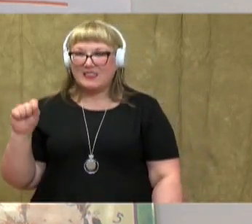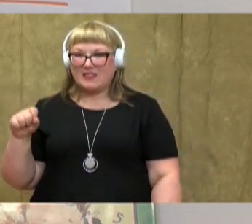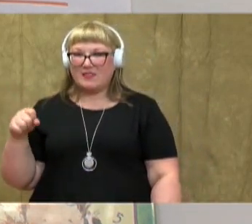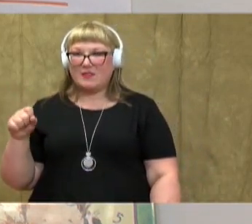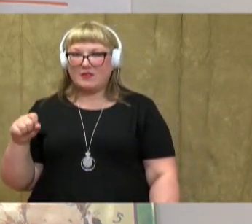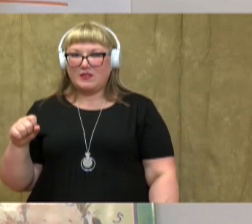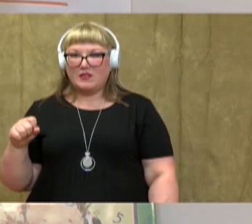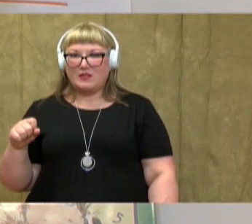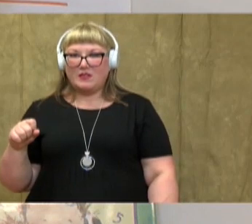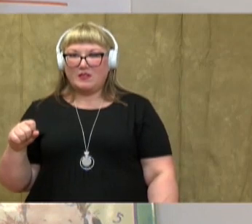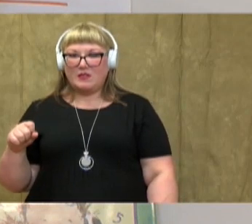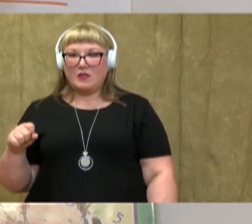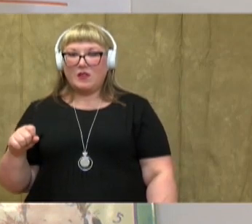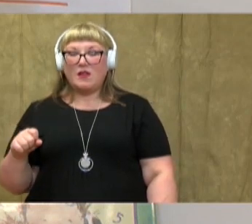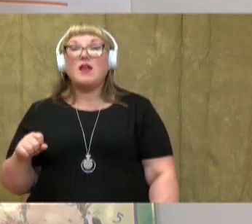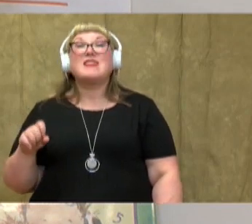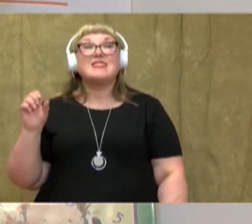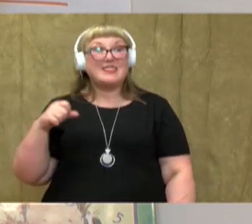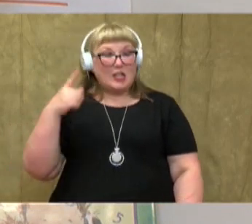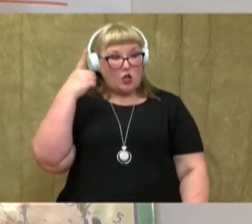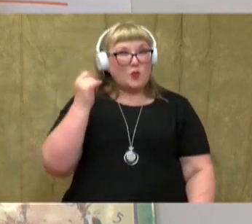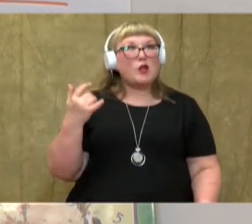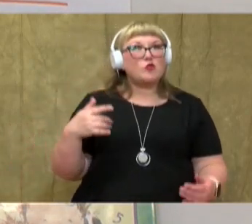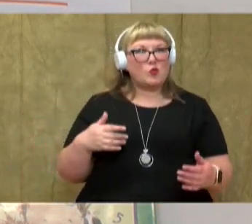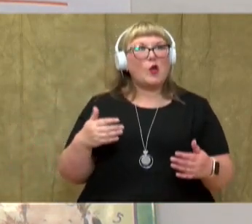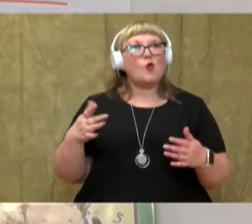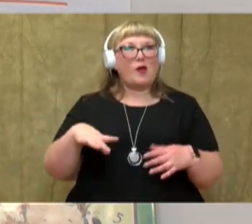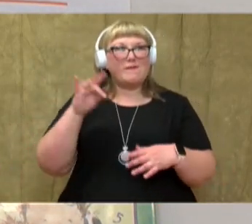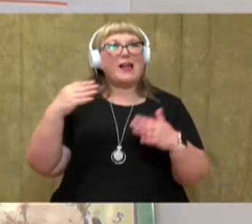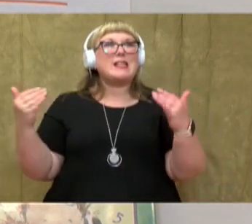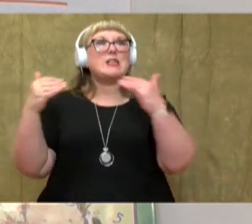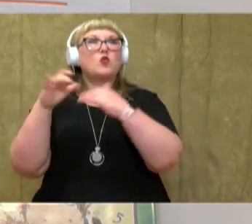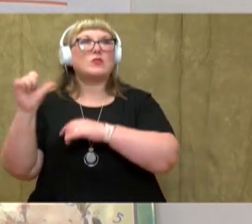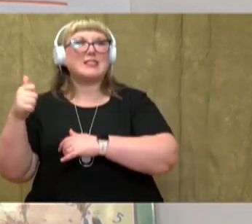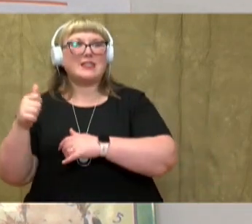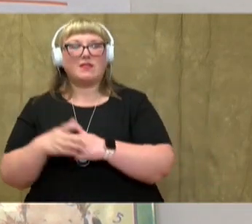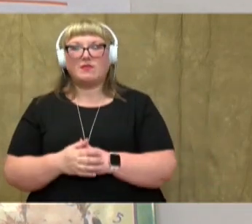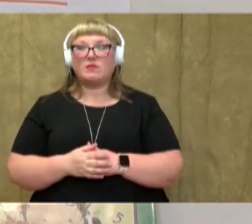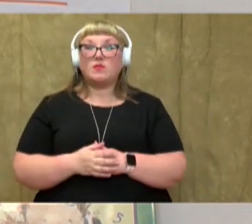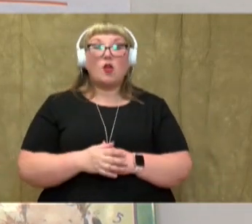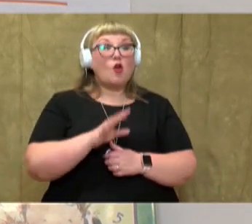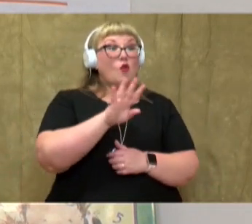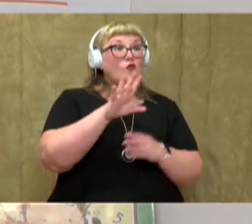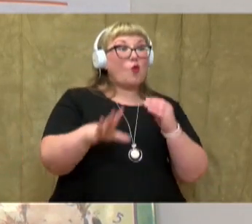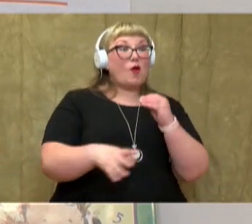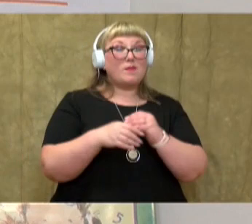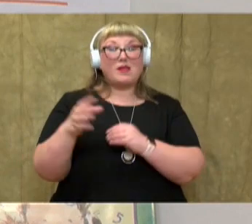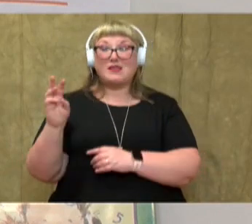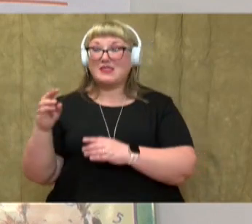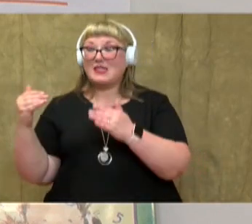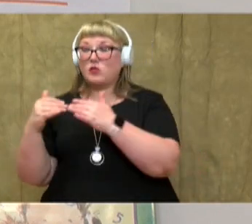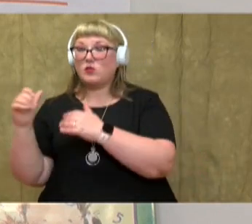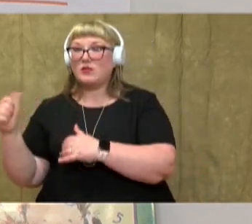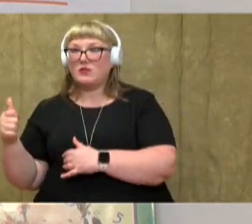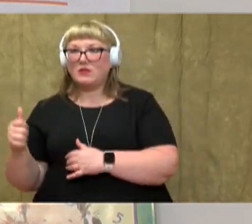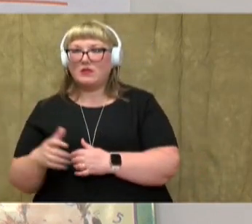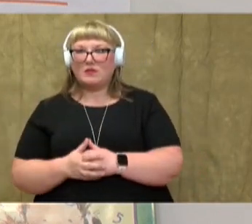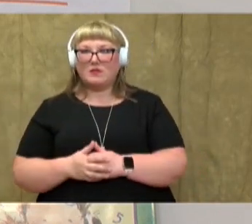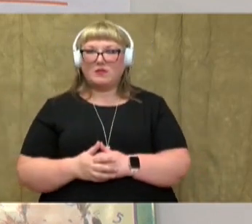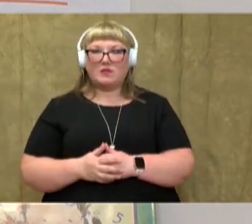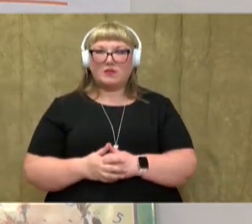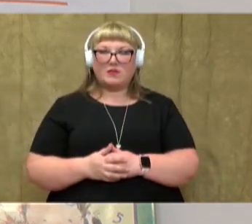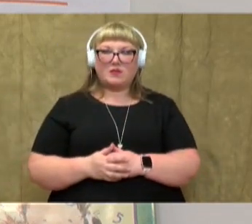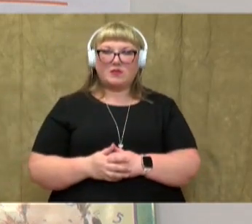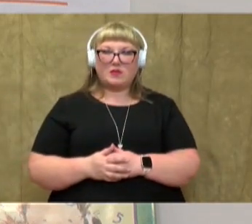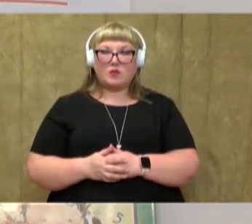right, because we are finding ways to make 10. So our next way is four plus six equals 10. And you guessed it,